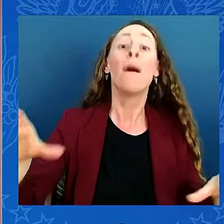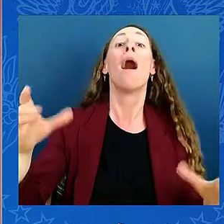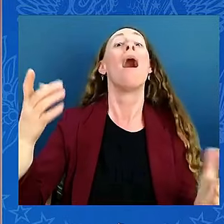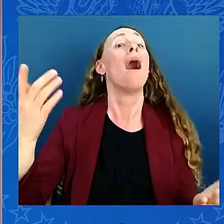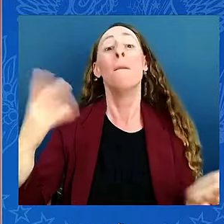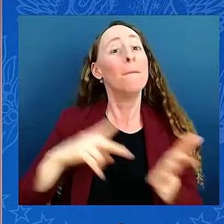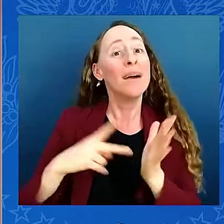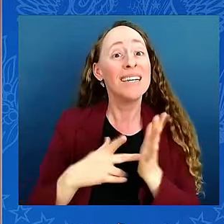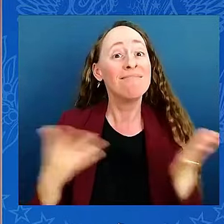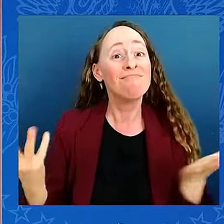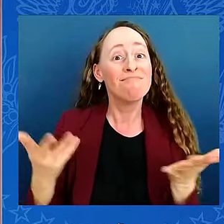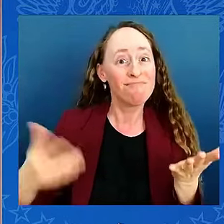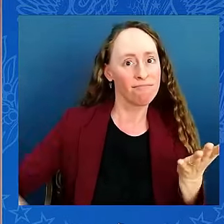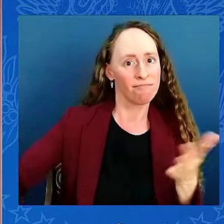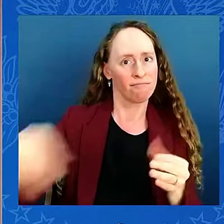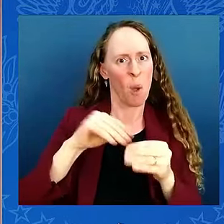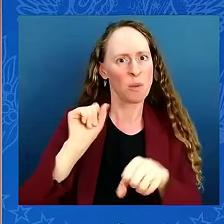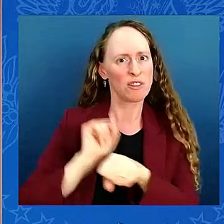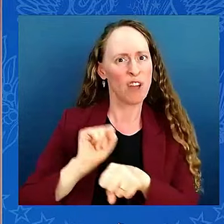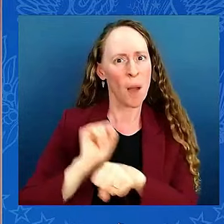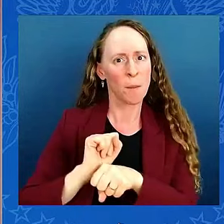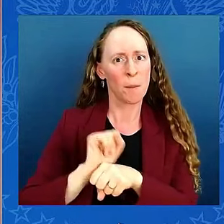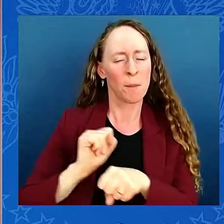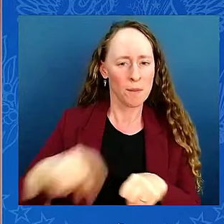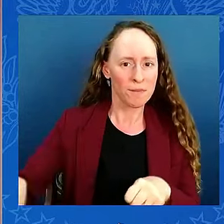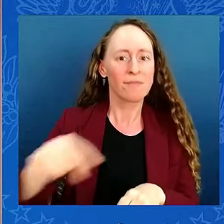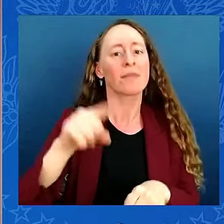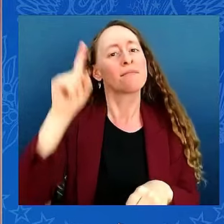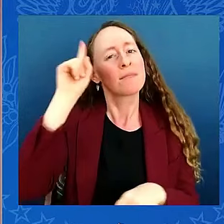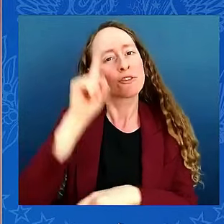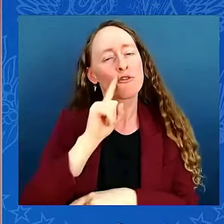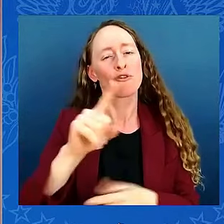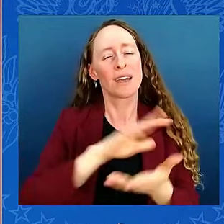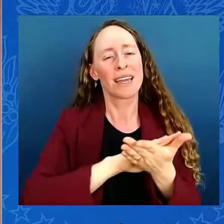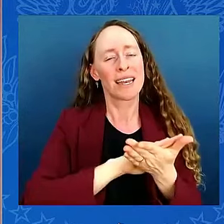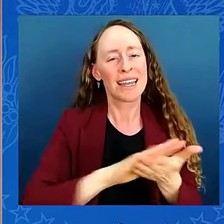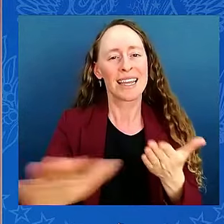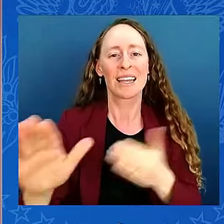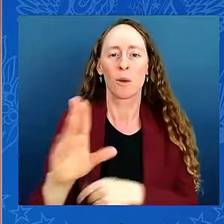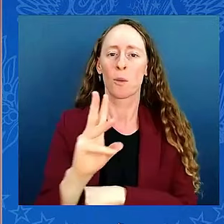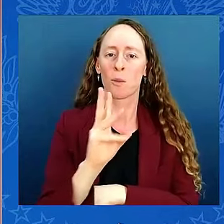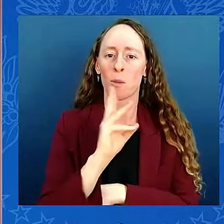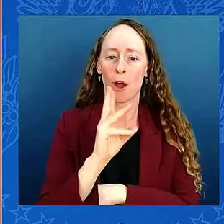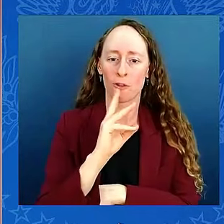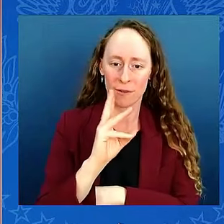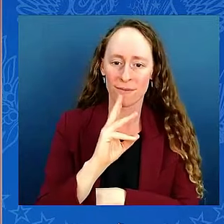safe drinking water. And Shai knows all about this, what clean water means for our community. Shai.